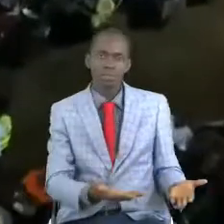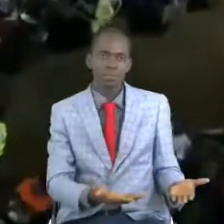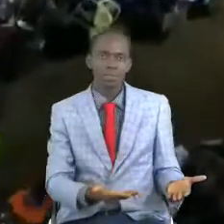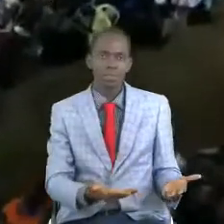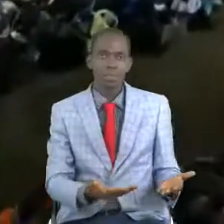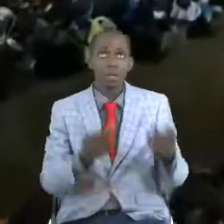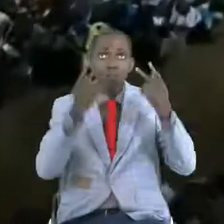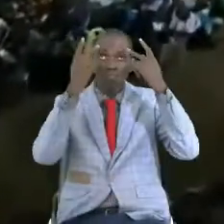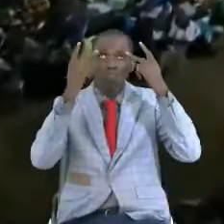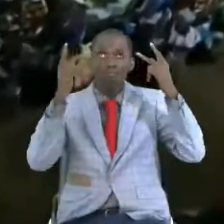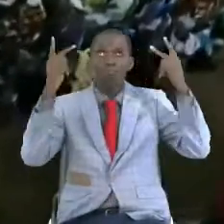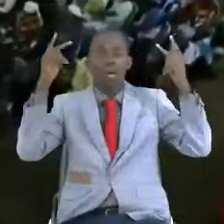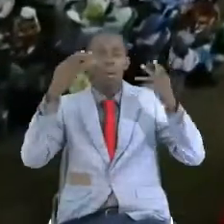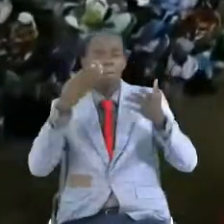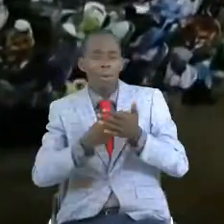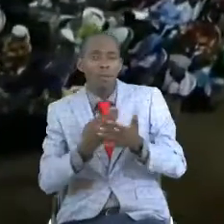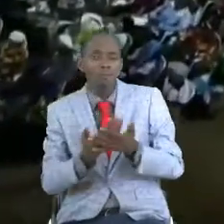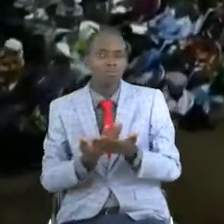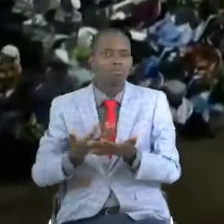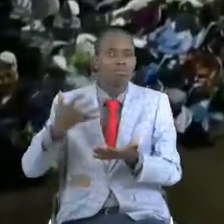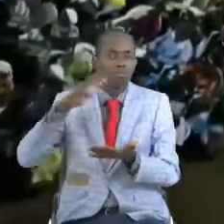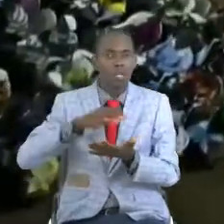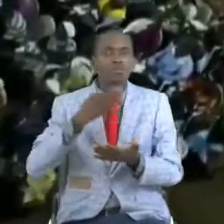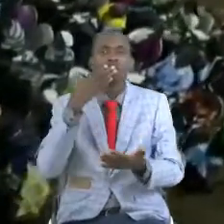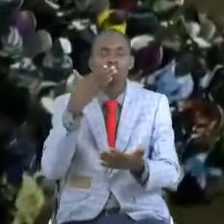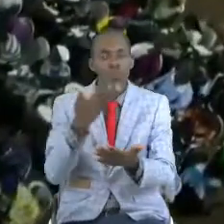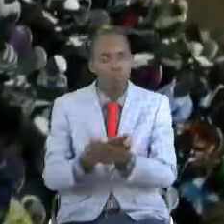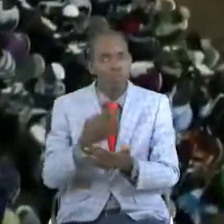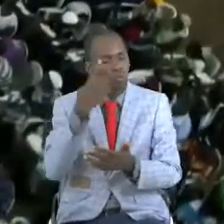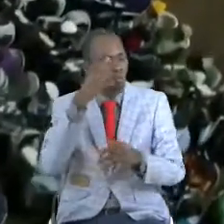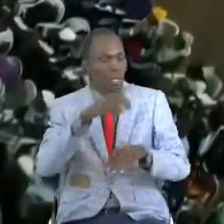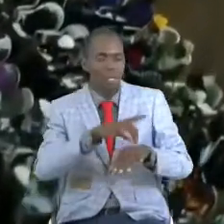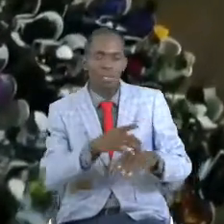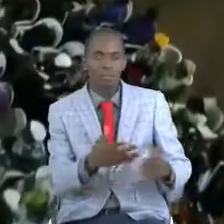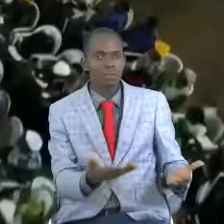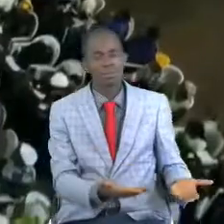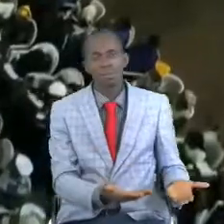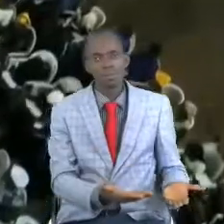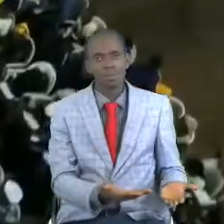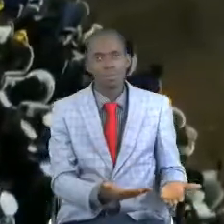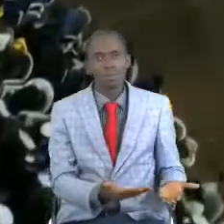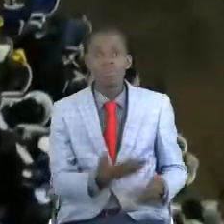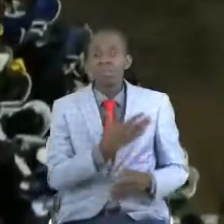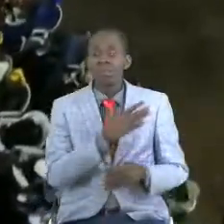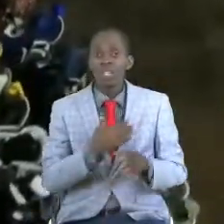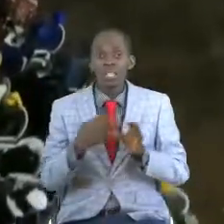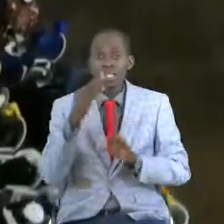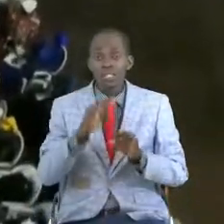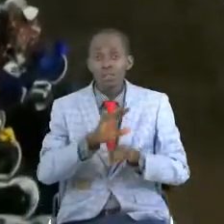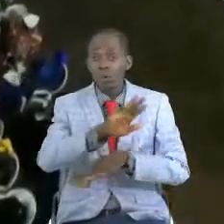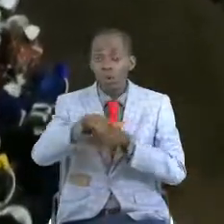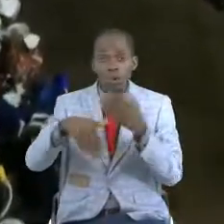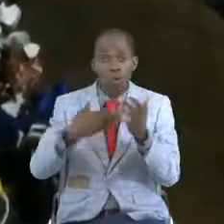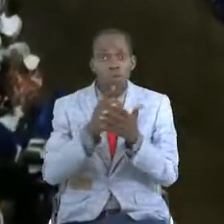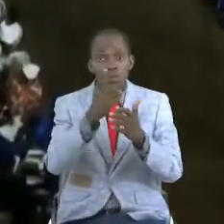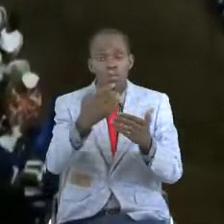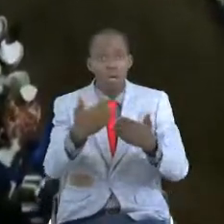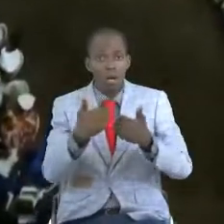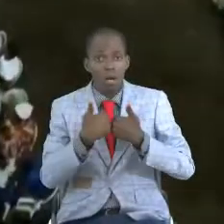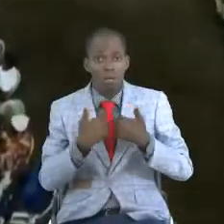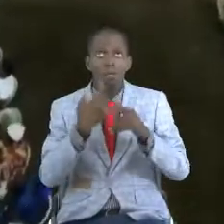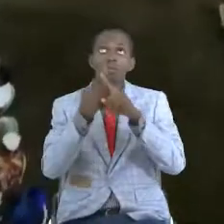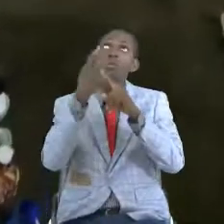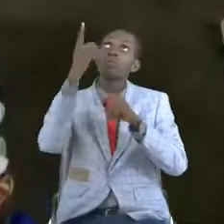Prosperity, money, wealth, good only for the earth. And if all you get from the Lord